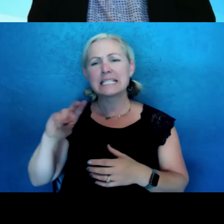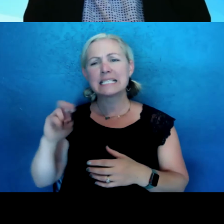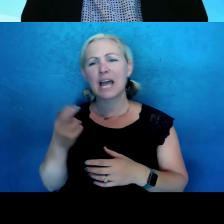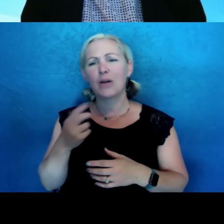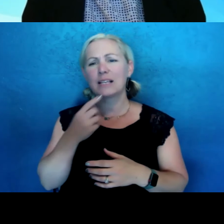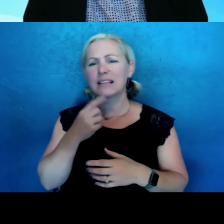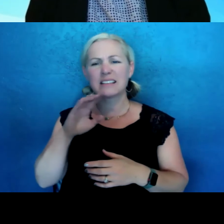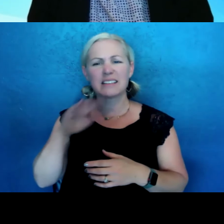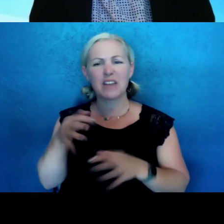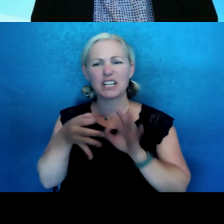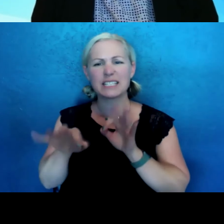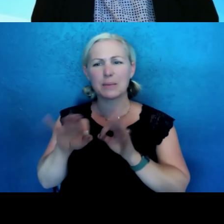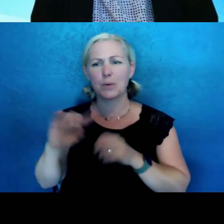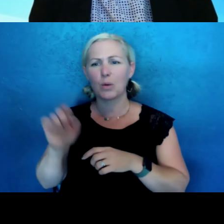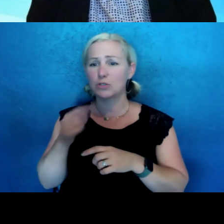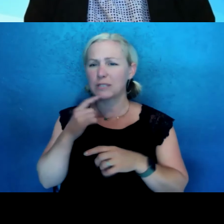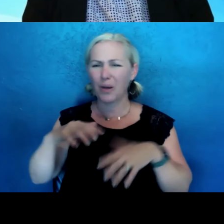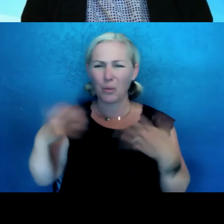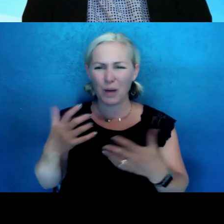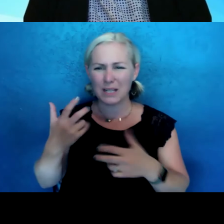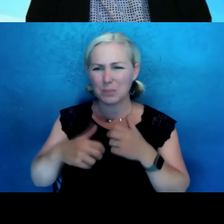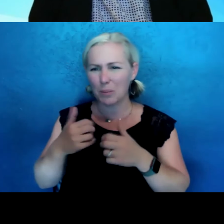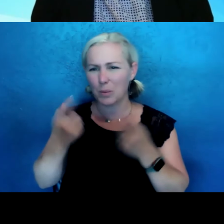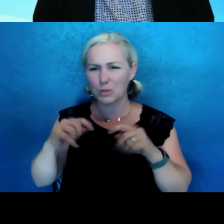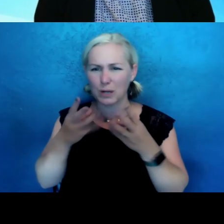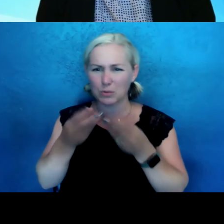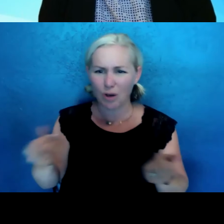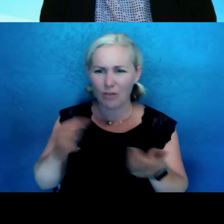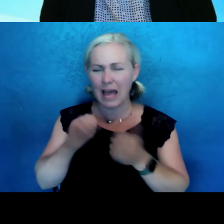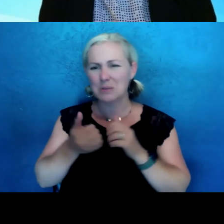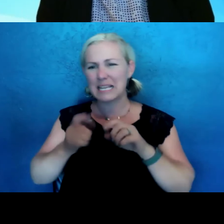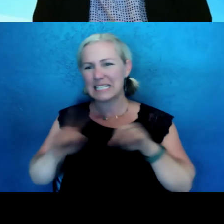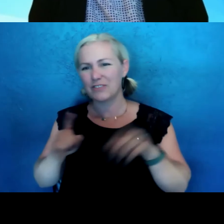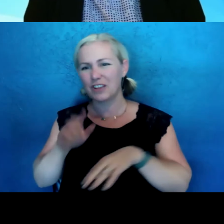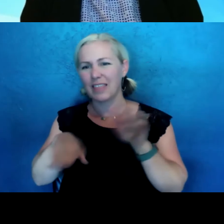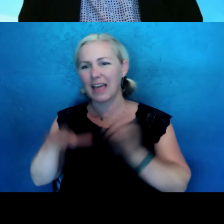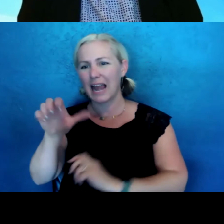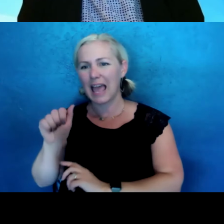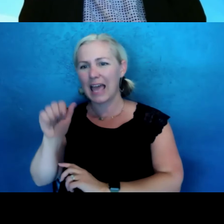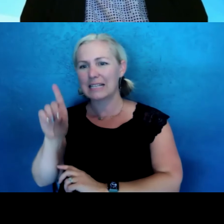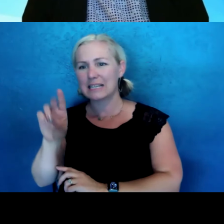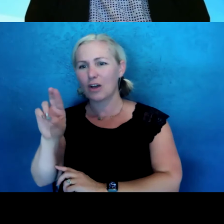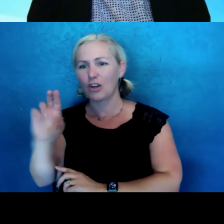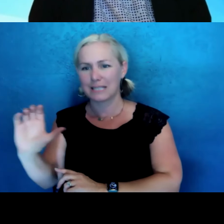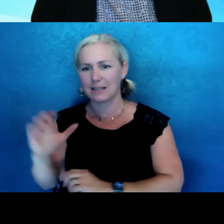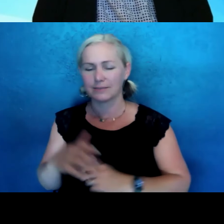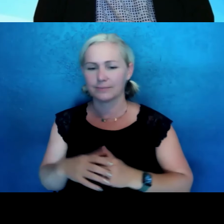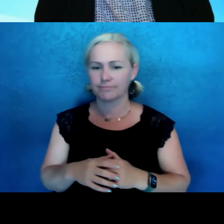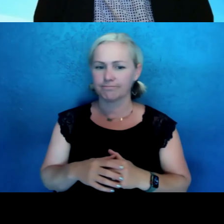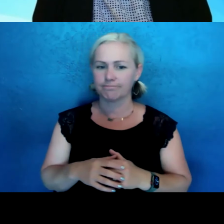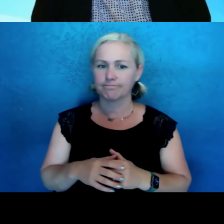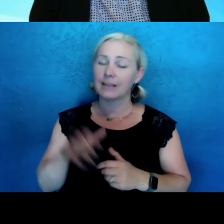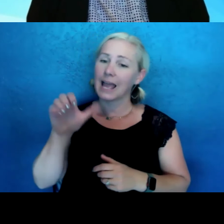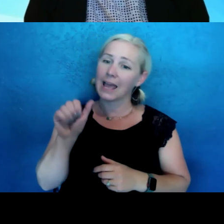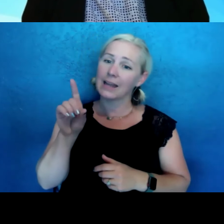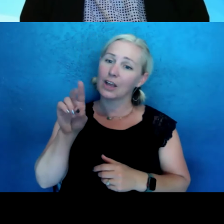simple question, Sarah, to say what is the problem we're trying to solve and how is it different than ADRC? Here's what I would say. ADRC